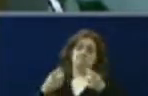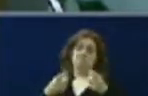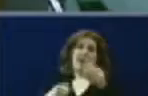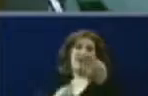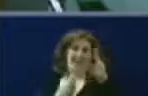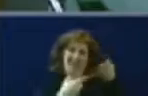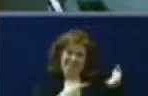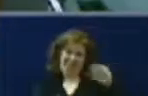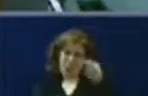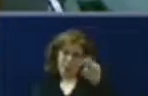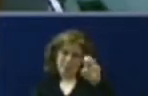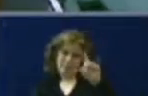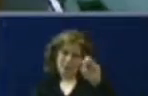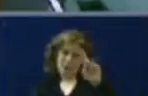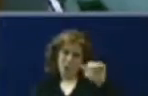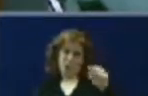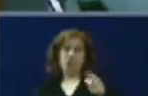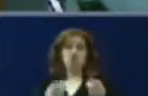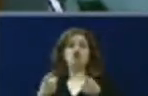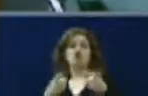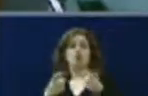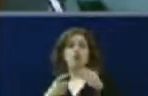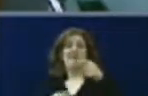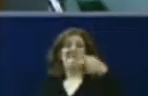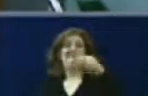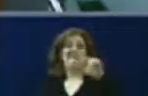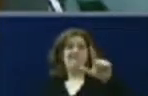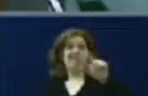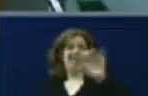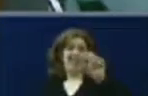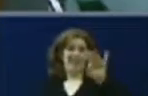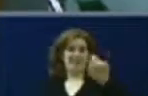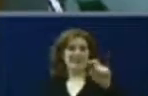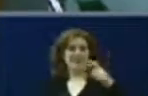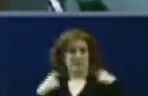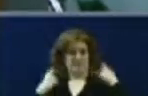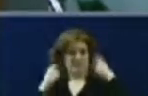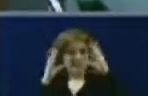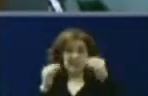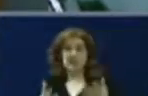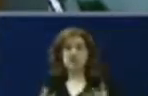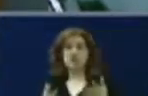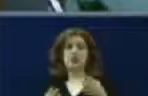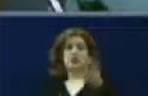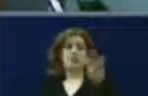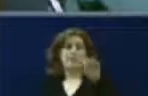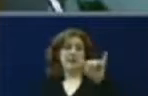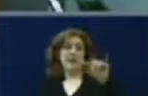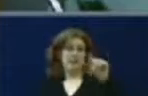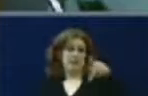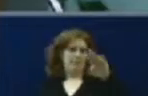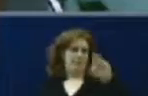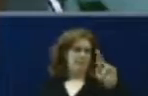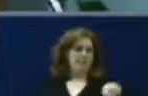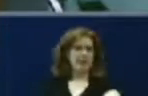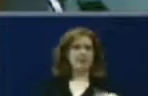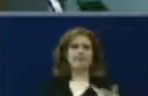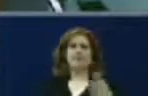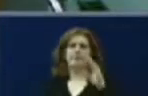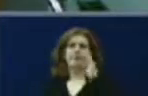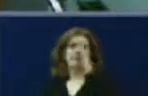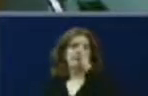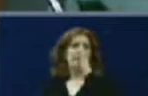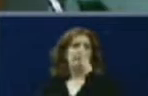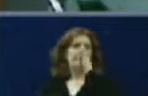by, and I know directed by, I think, Phil Evans, their PE teacher, and Betsy Pickup. Just